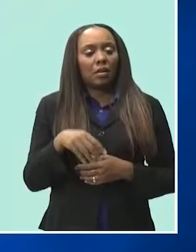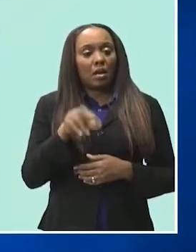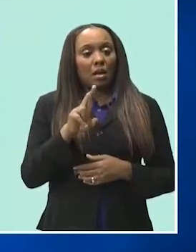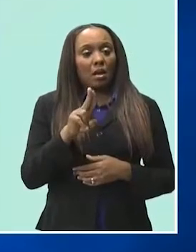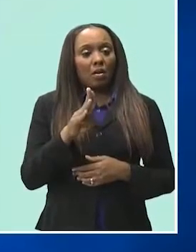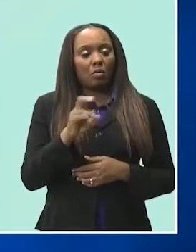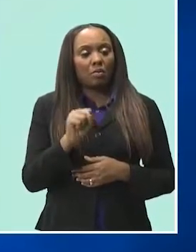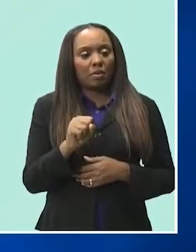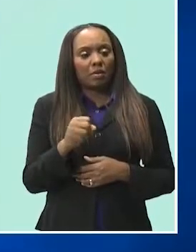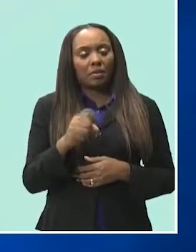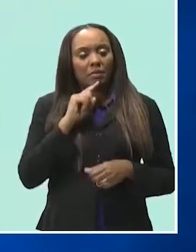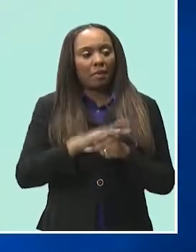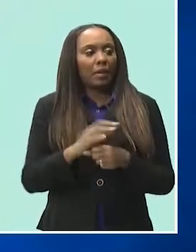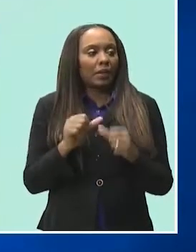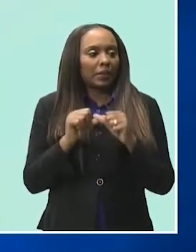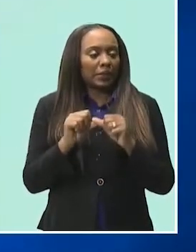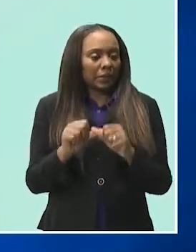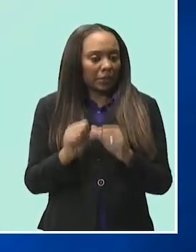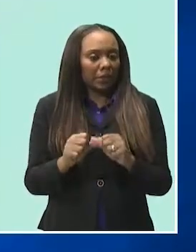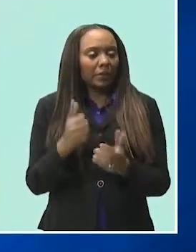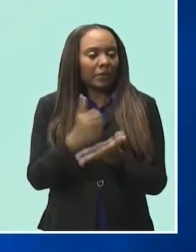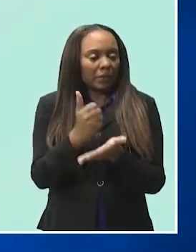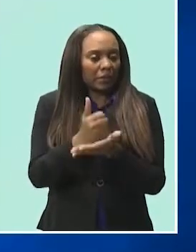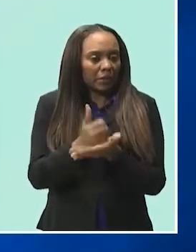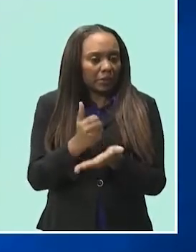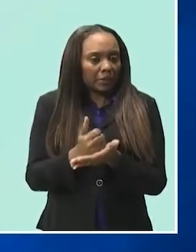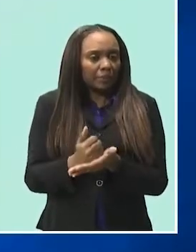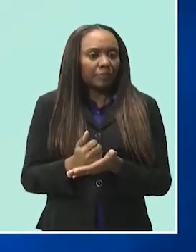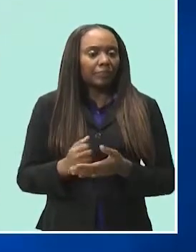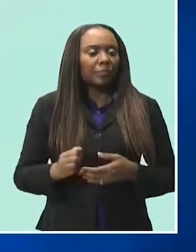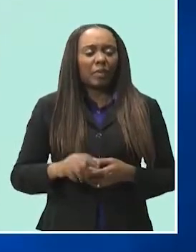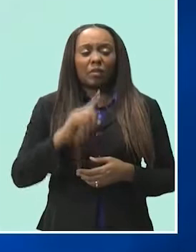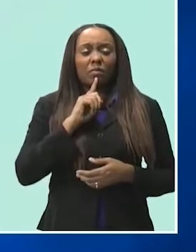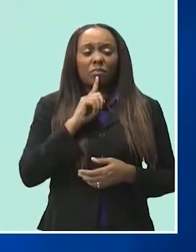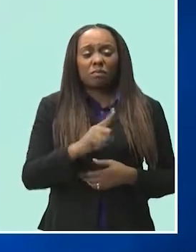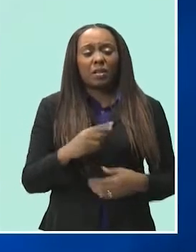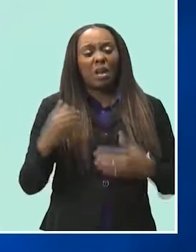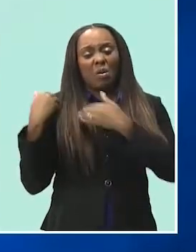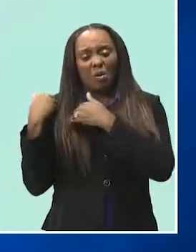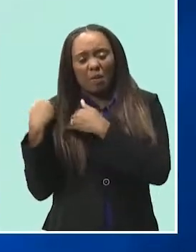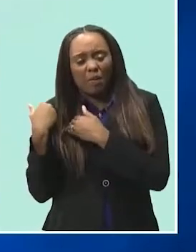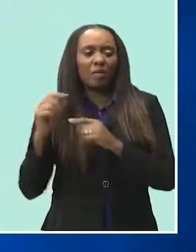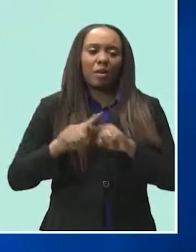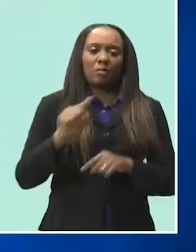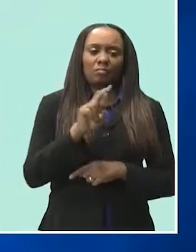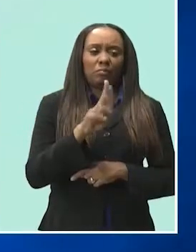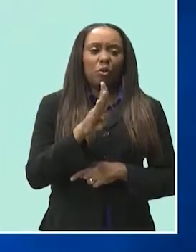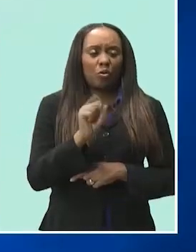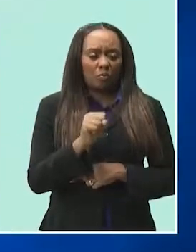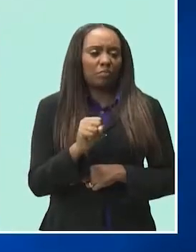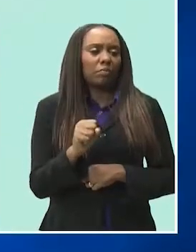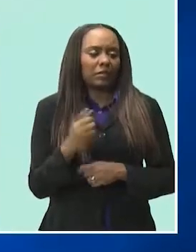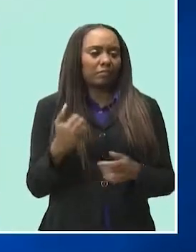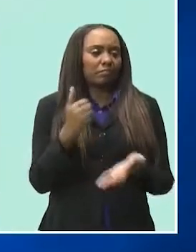its continued support to help alleviate some of the financial burden that has been placed in terms of continuing to